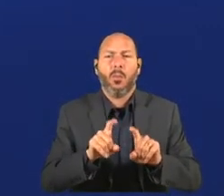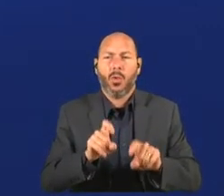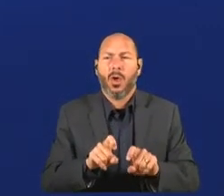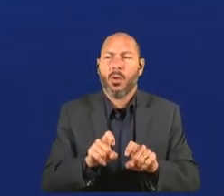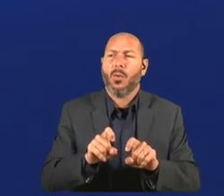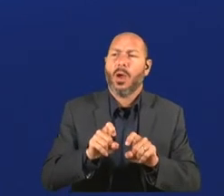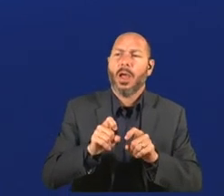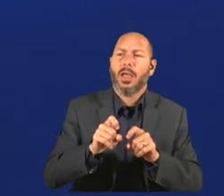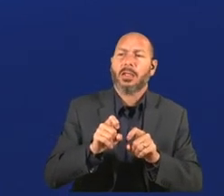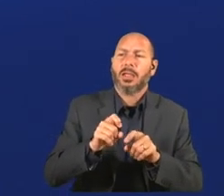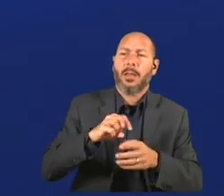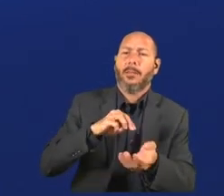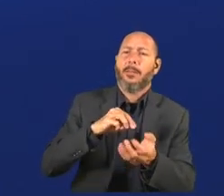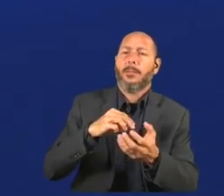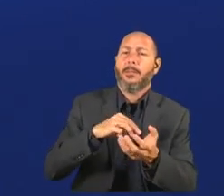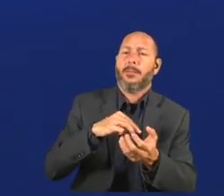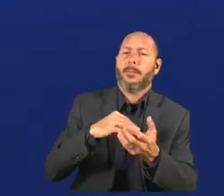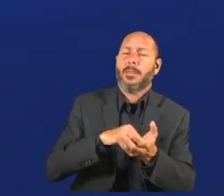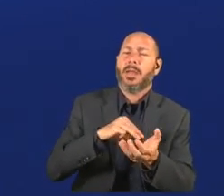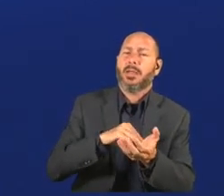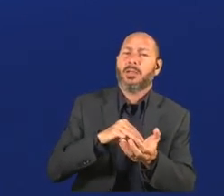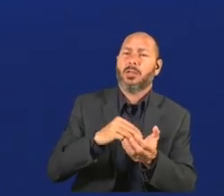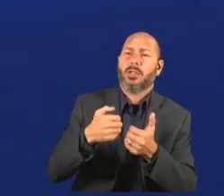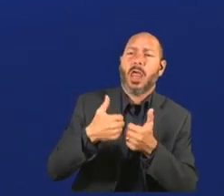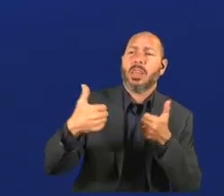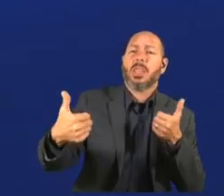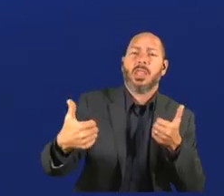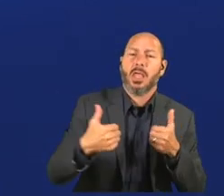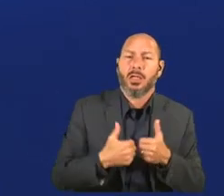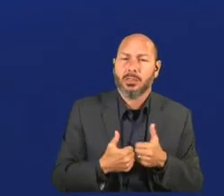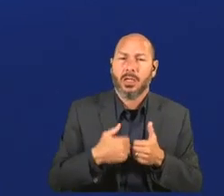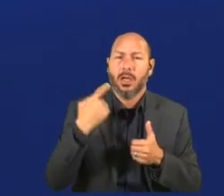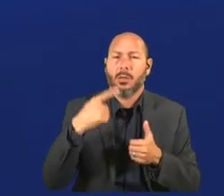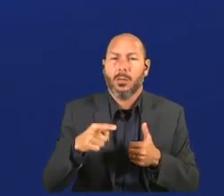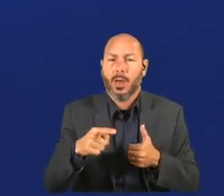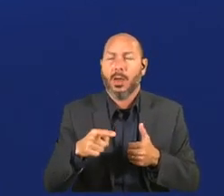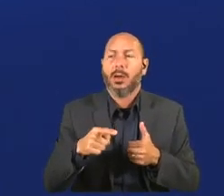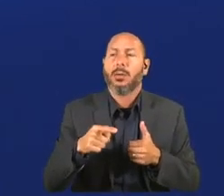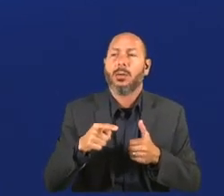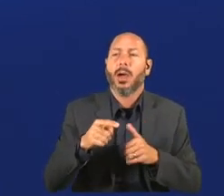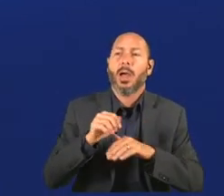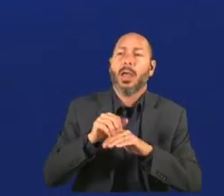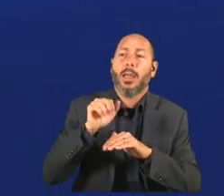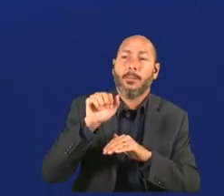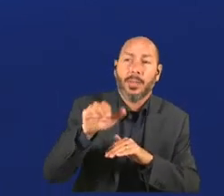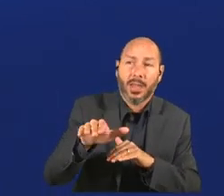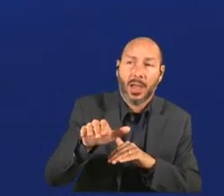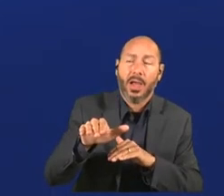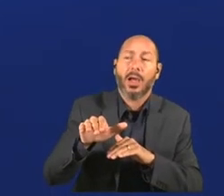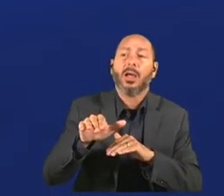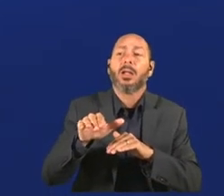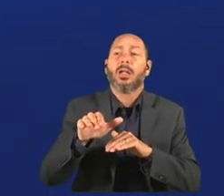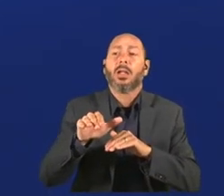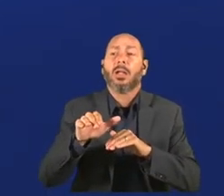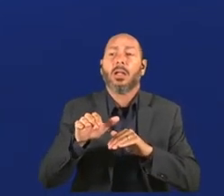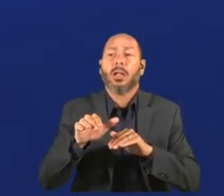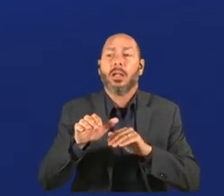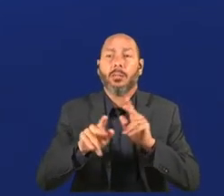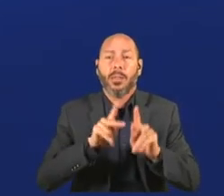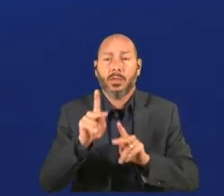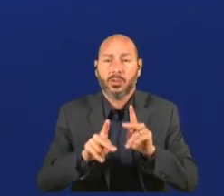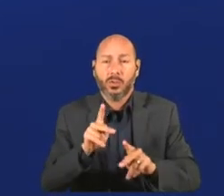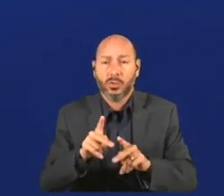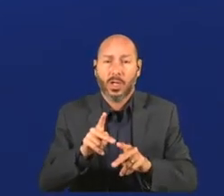Castañer to actually address the needs of patients by sending community health workers out to their homes. The